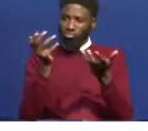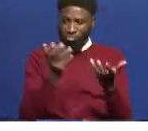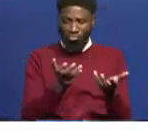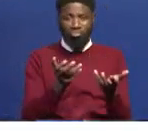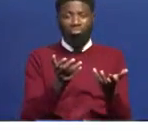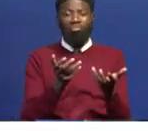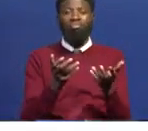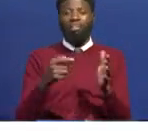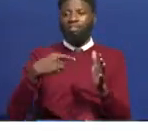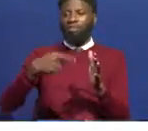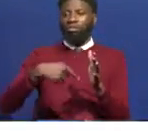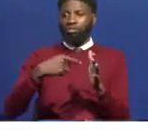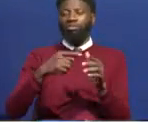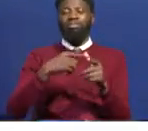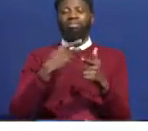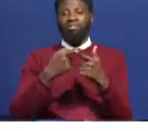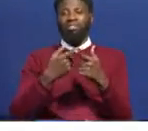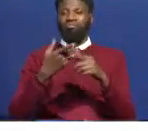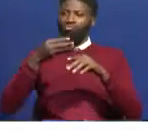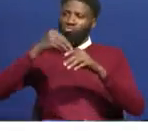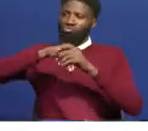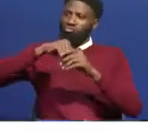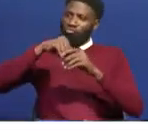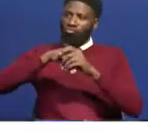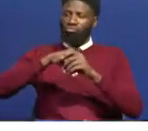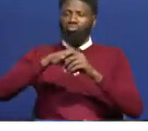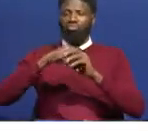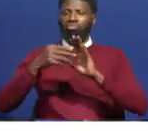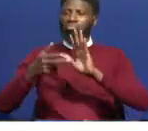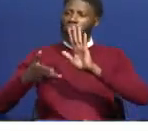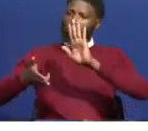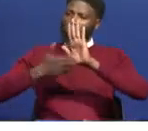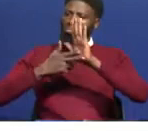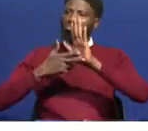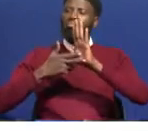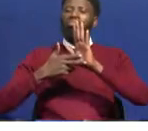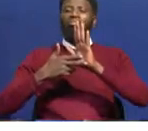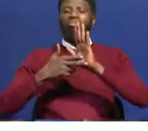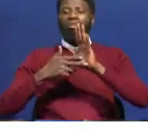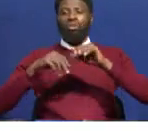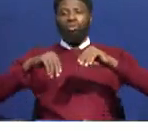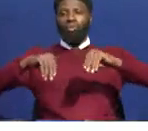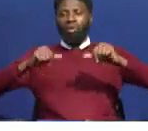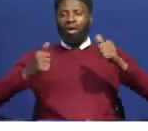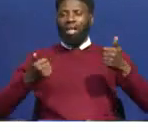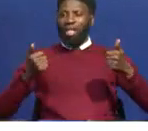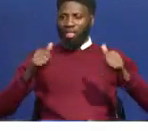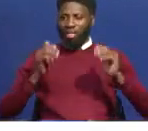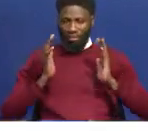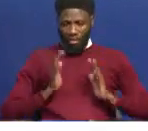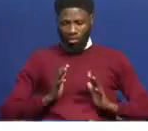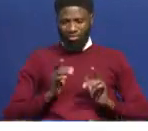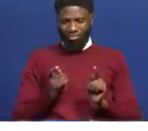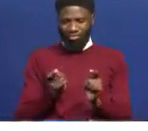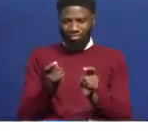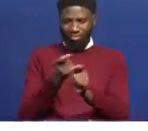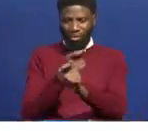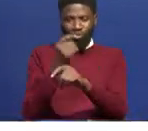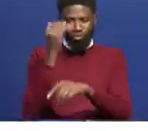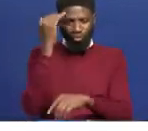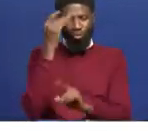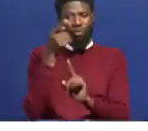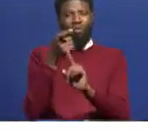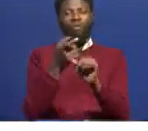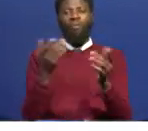packaged in a with a mark of quality that anybody can be able to trace where it came from. You have heard